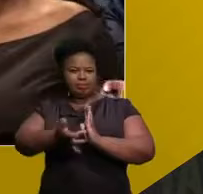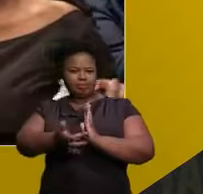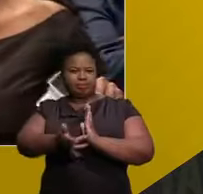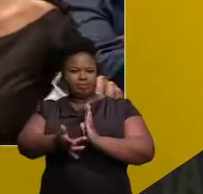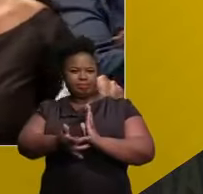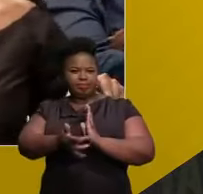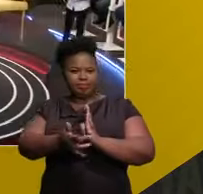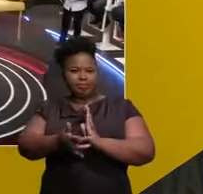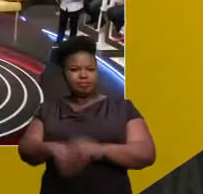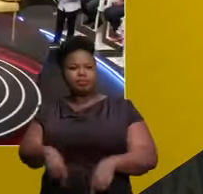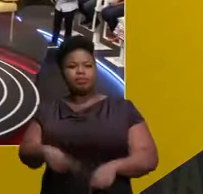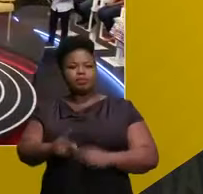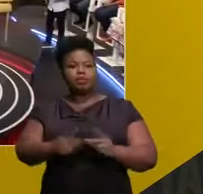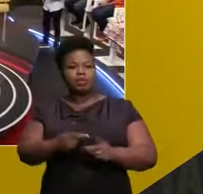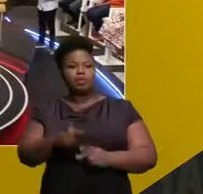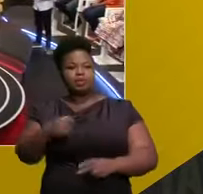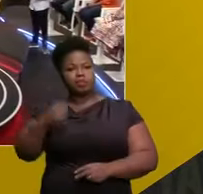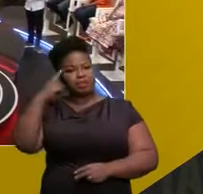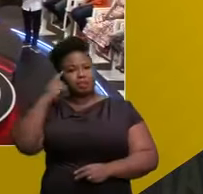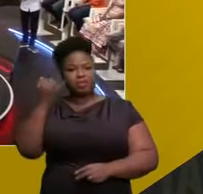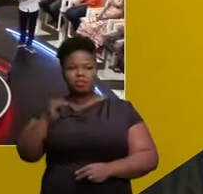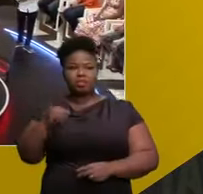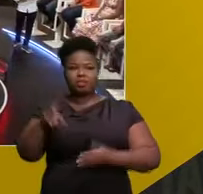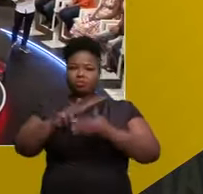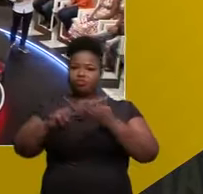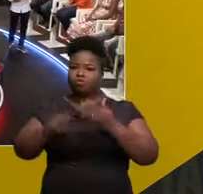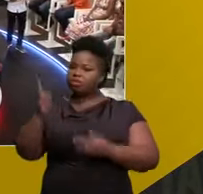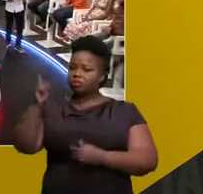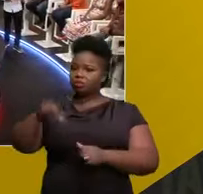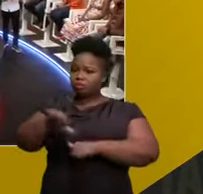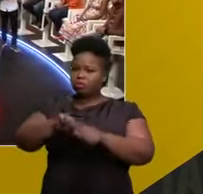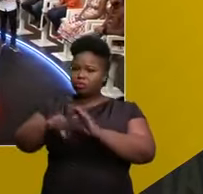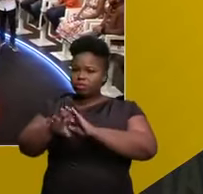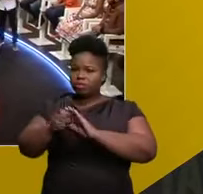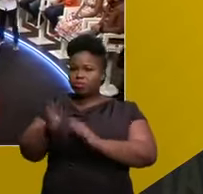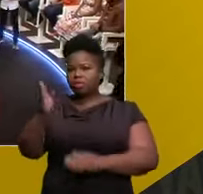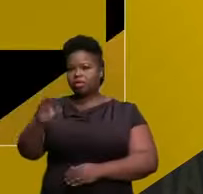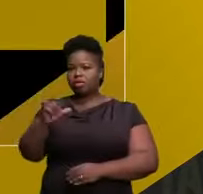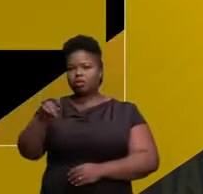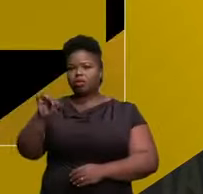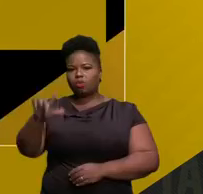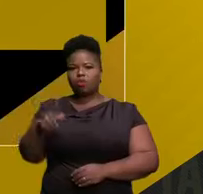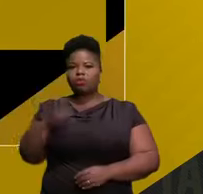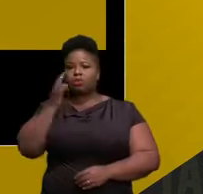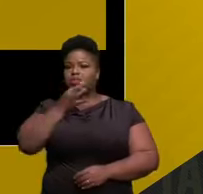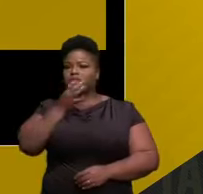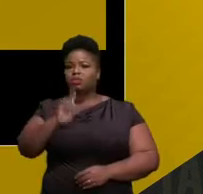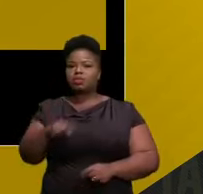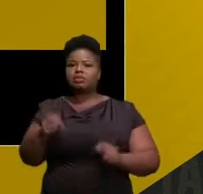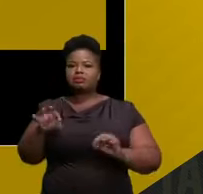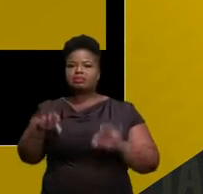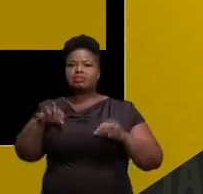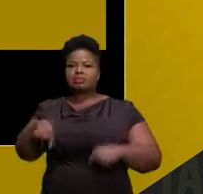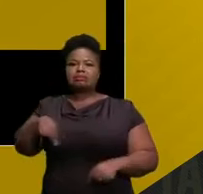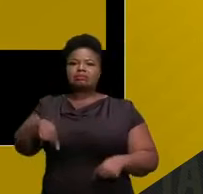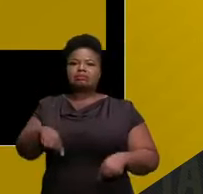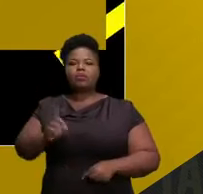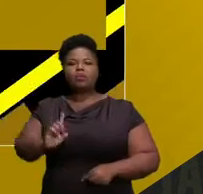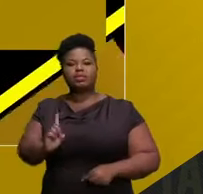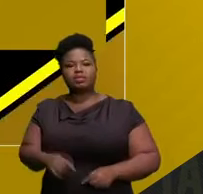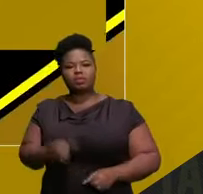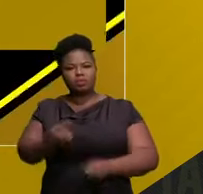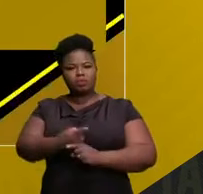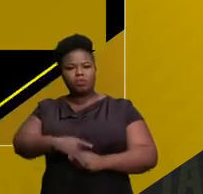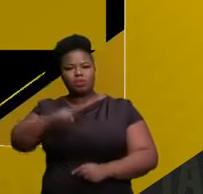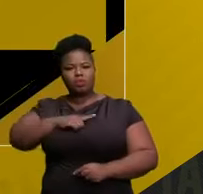mics are adivereka kabuchi, but I think we can still read a little bit of social media, Melody. Carol Christ Tehila, my fear is due to the